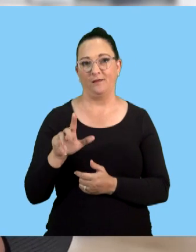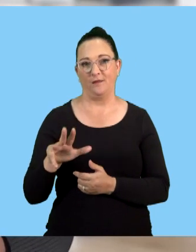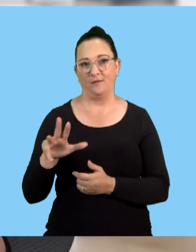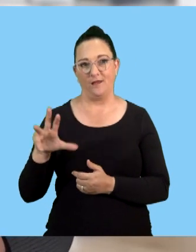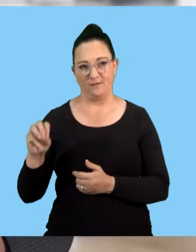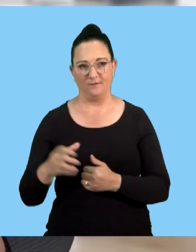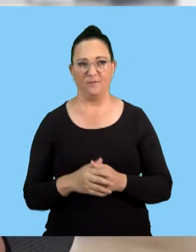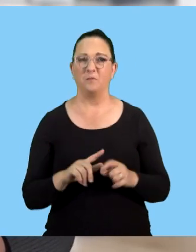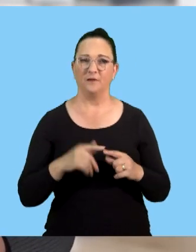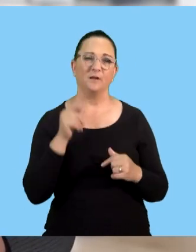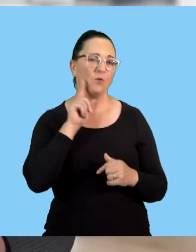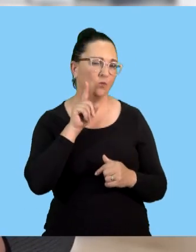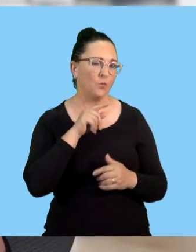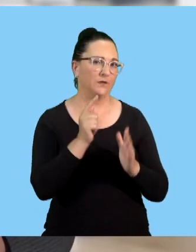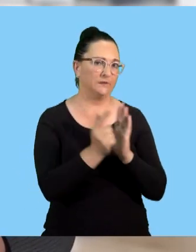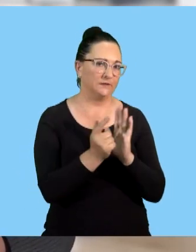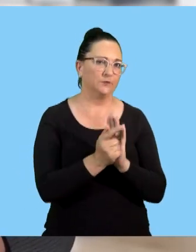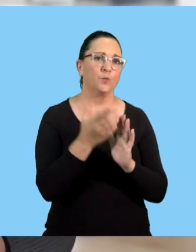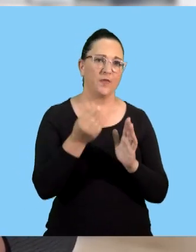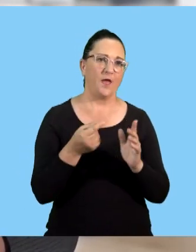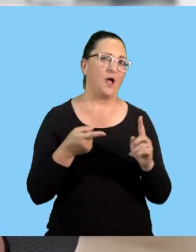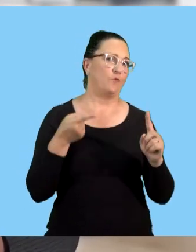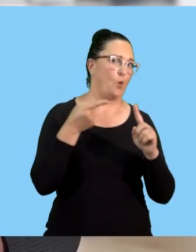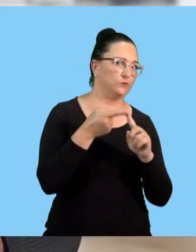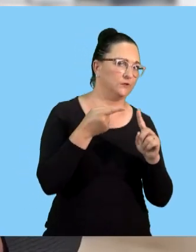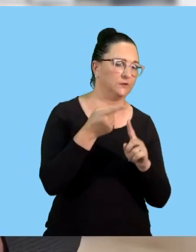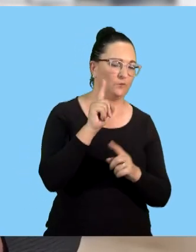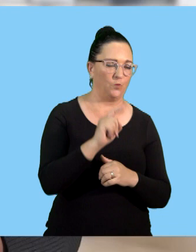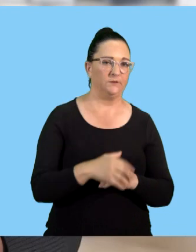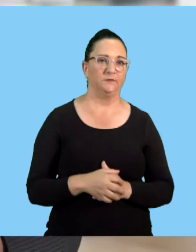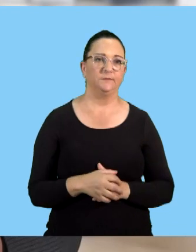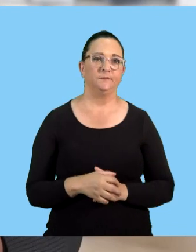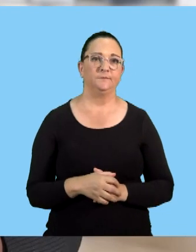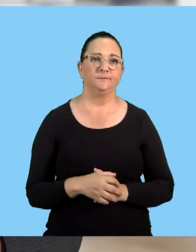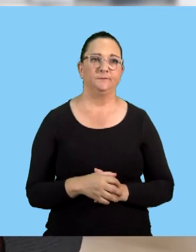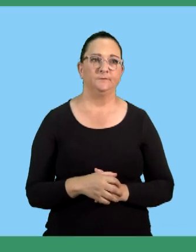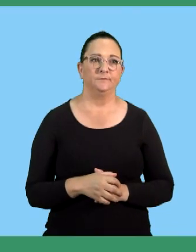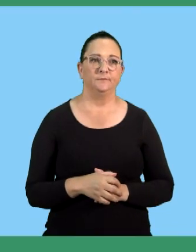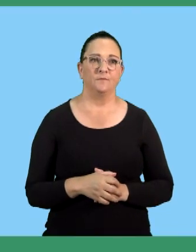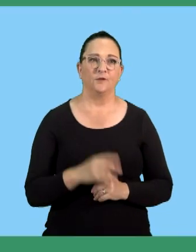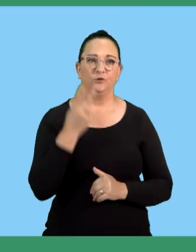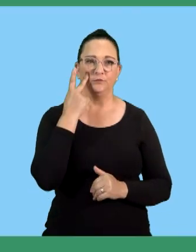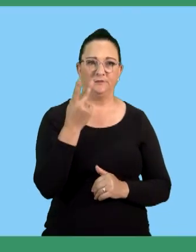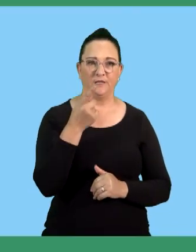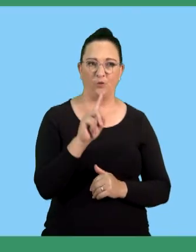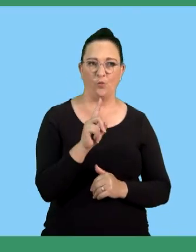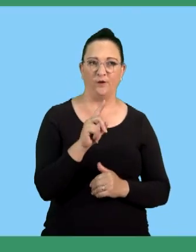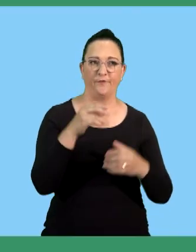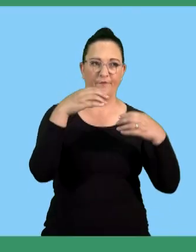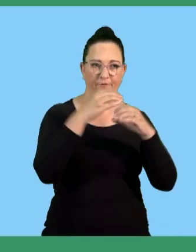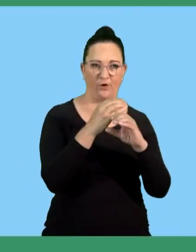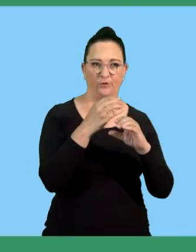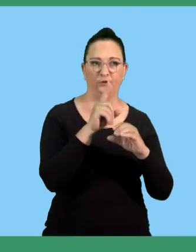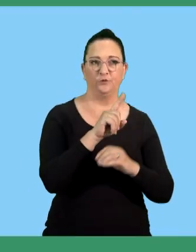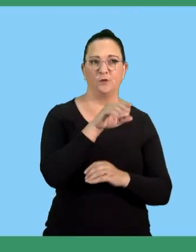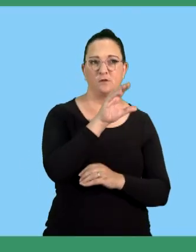So for this lesson, just like each and every lesson, we've got our lesson objectives. Our lesson objectives goes as follows. As indicated, we'll be focusing